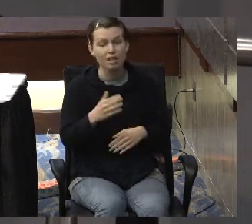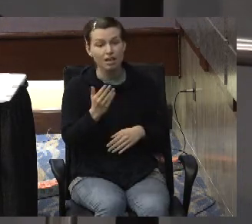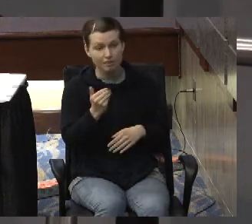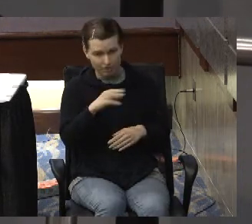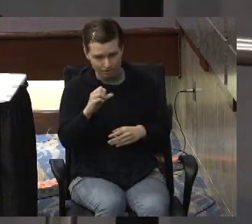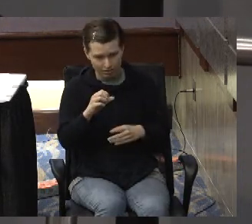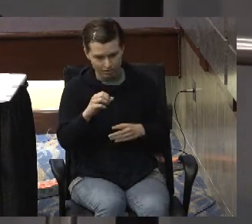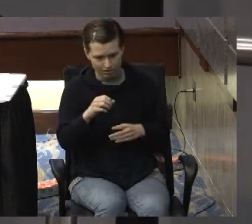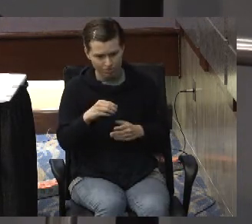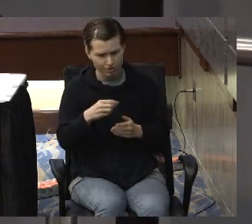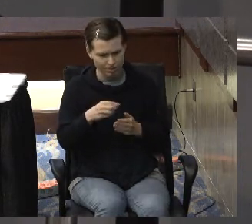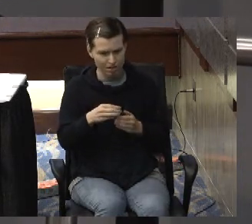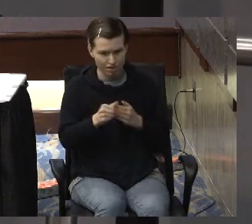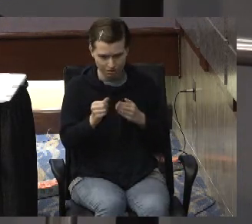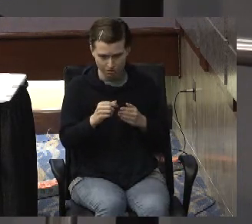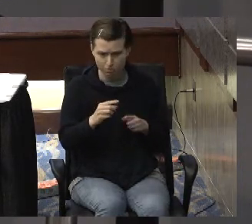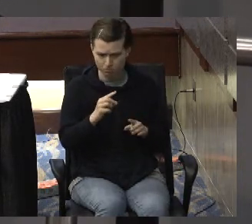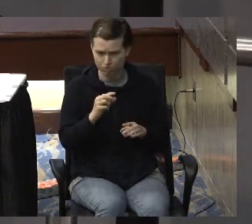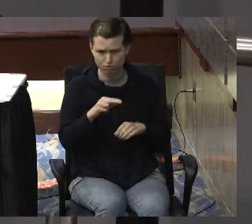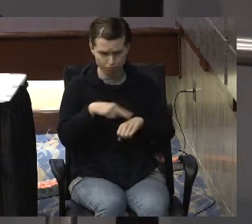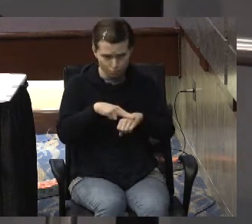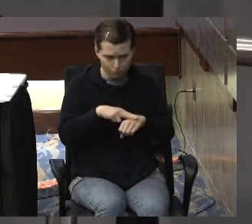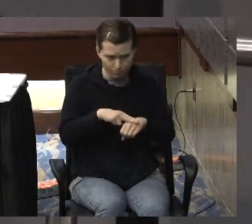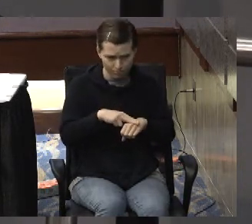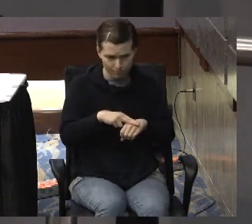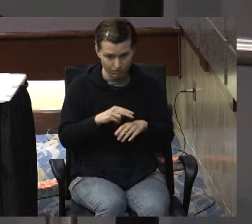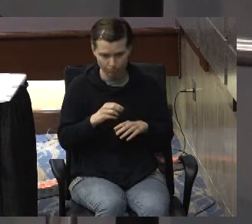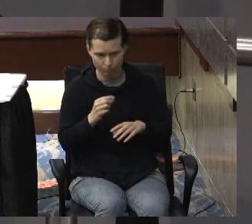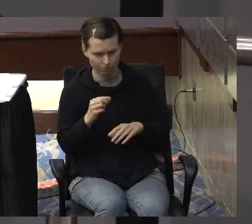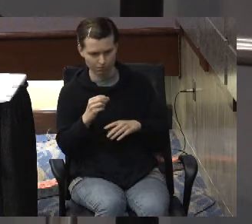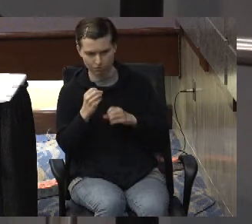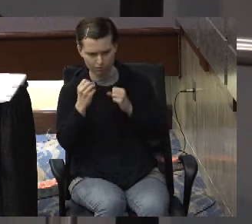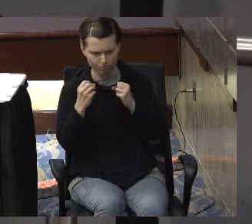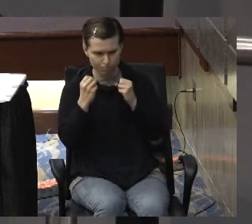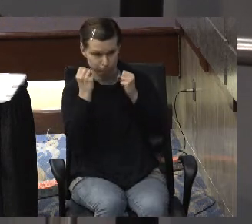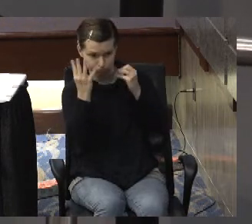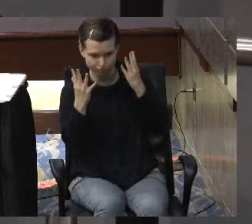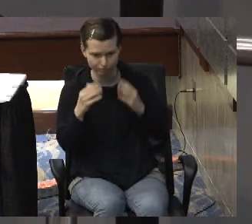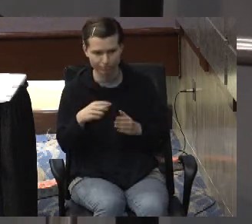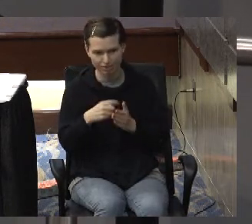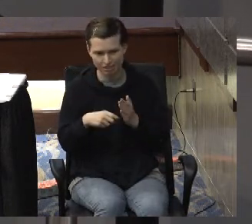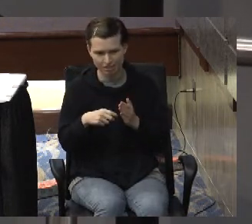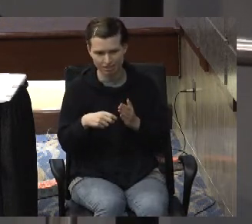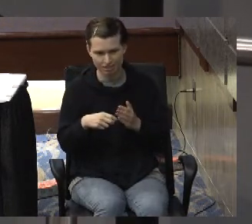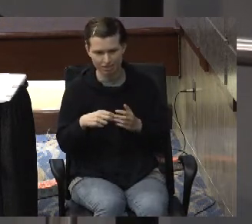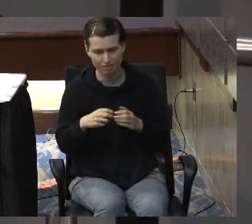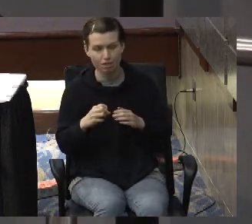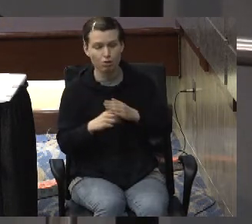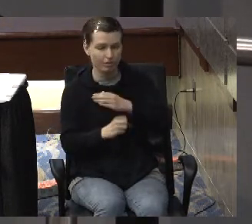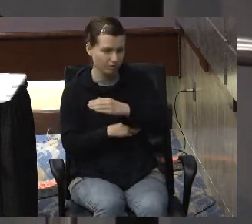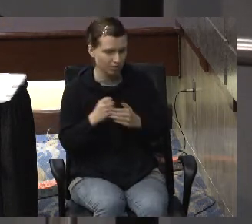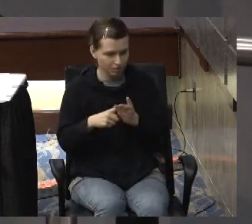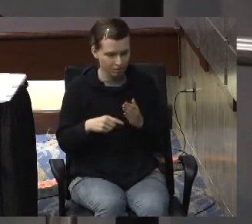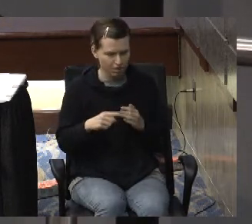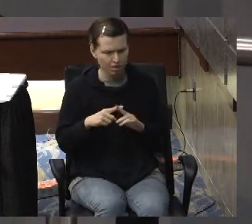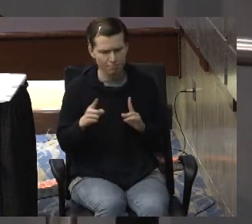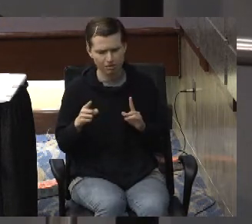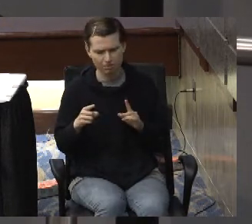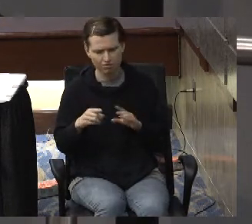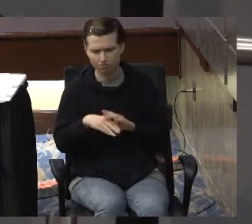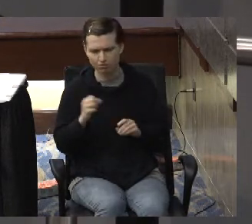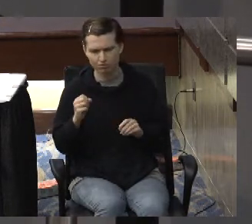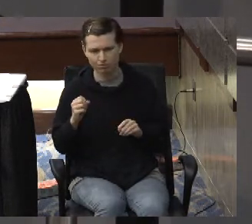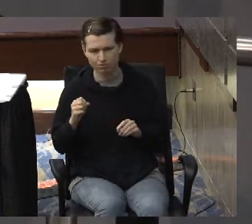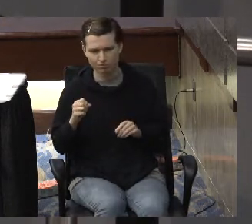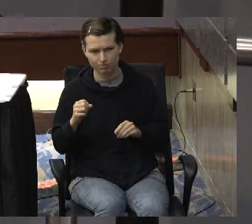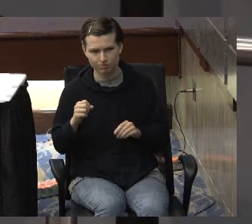So, you know, don't freak out with the charging infrastructure cost. But what's missing here, there's no discussion